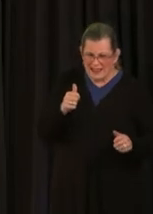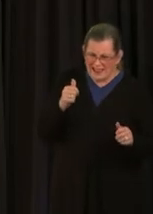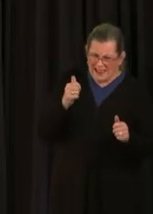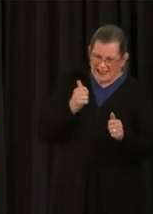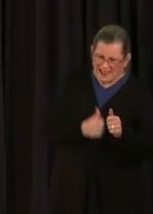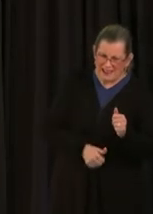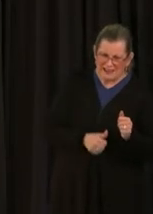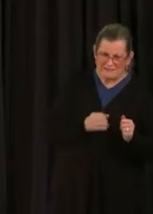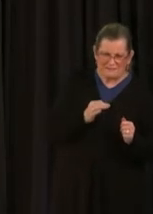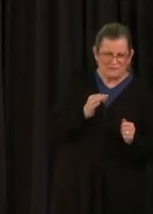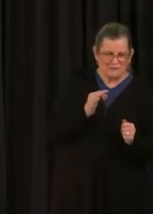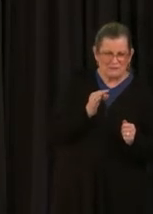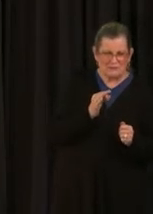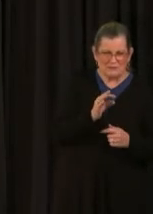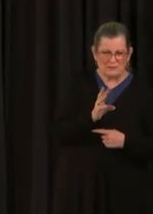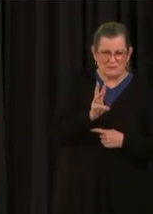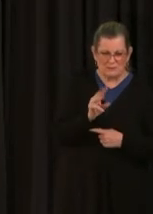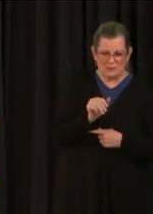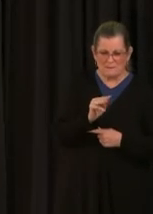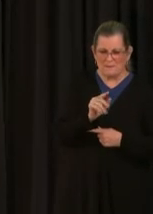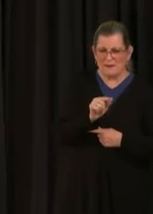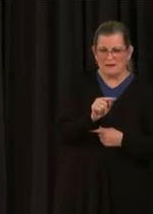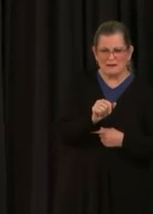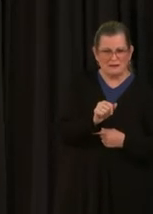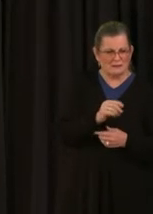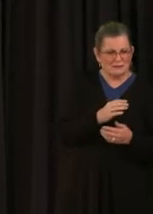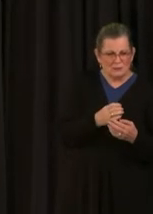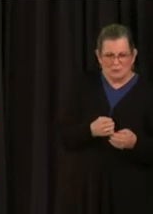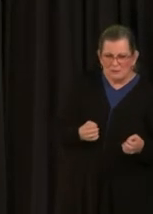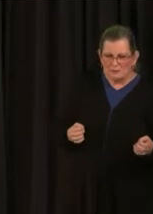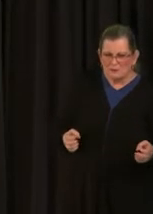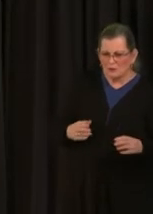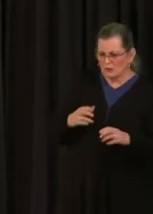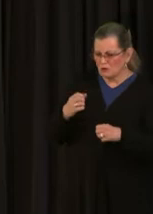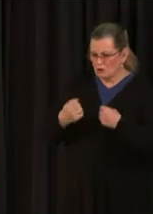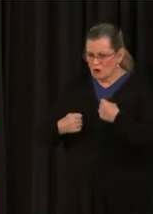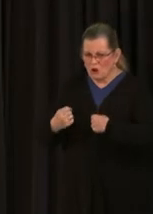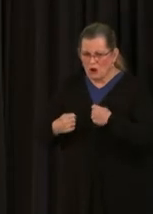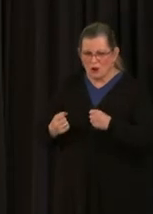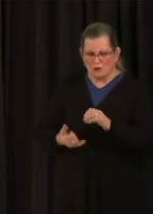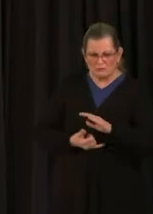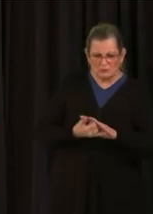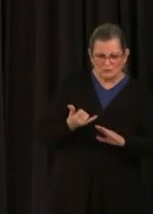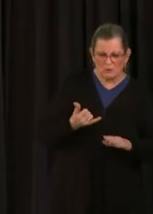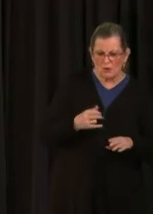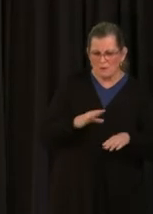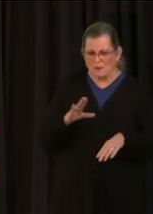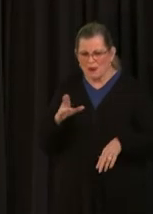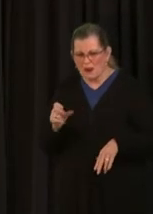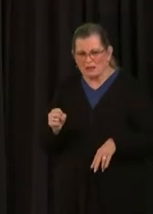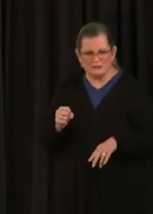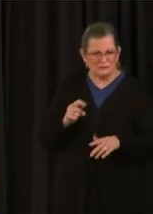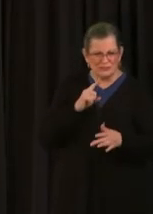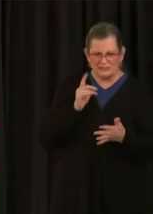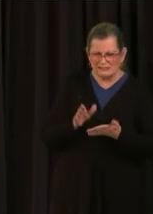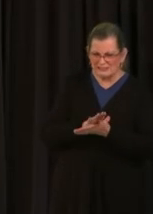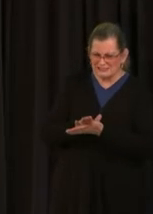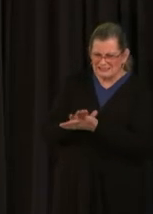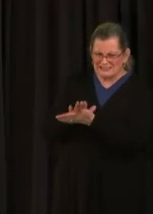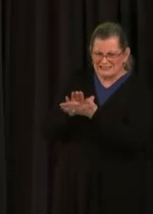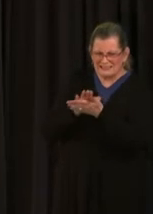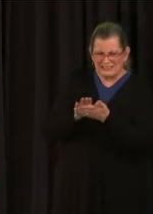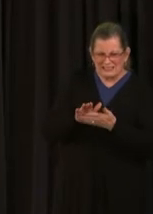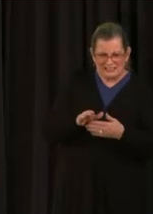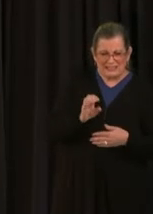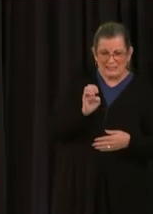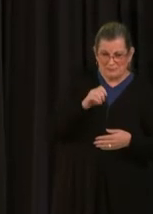welcome students and parents to Term 3. We'd also like to thank the Chancellor and DCPS for this ongoing partnership and opportunity